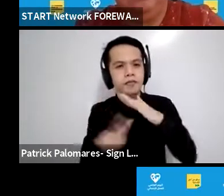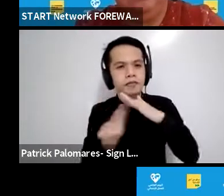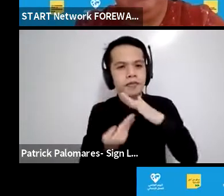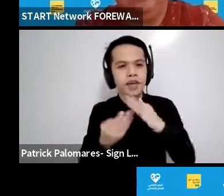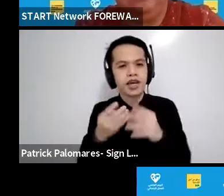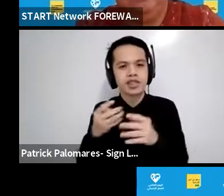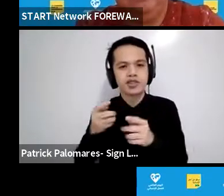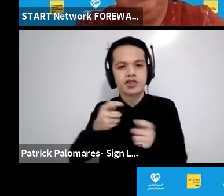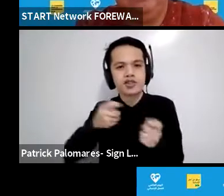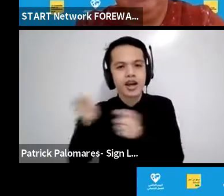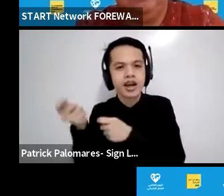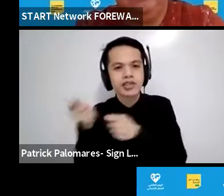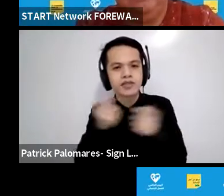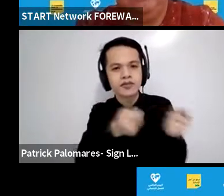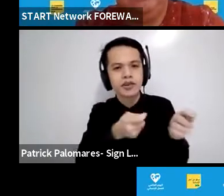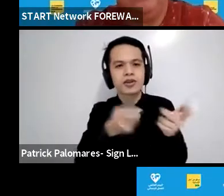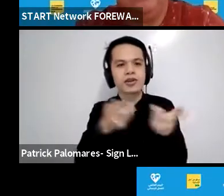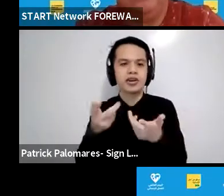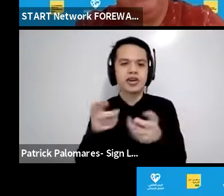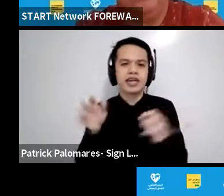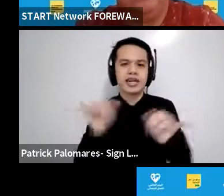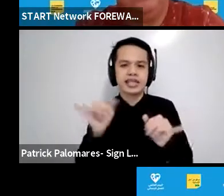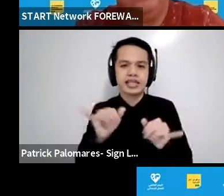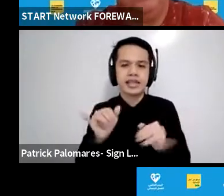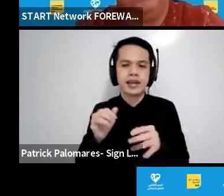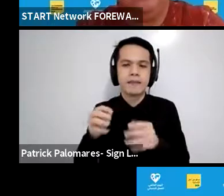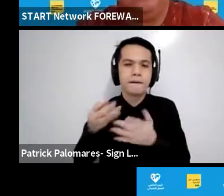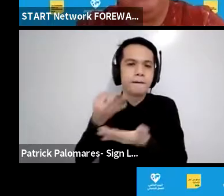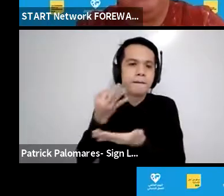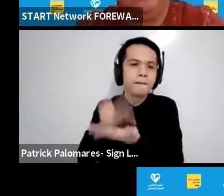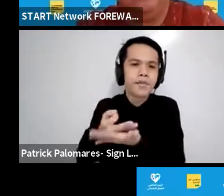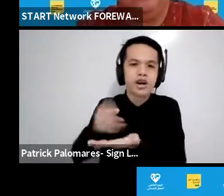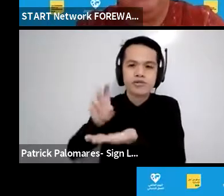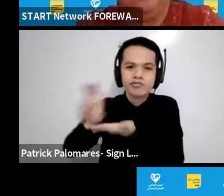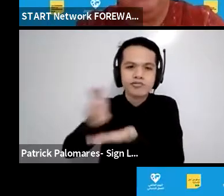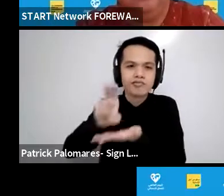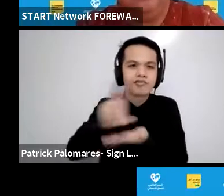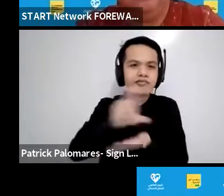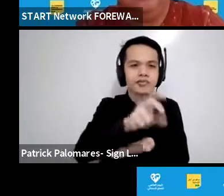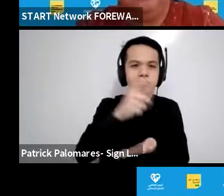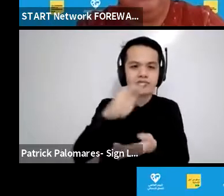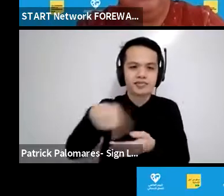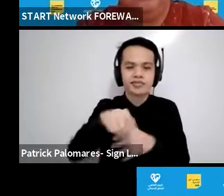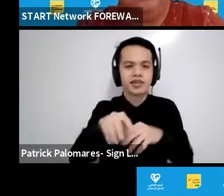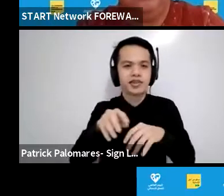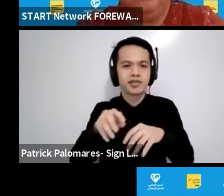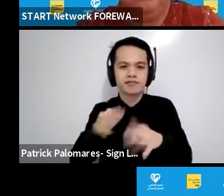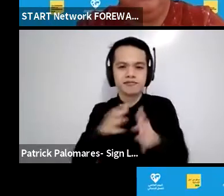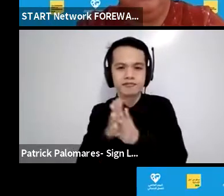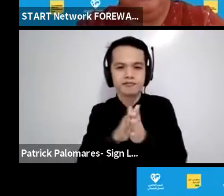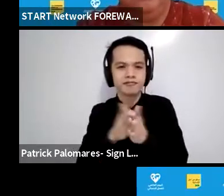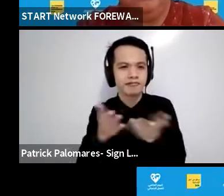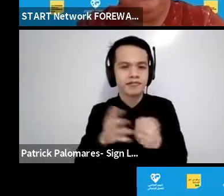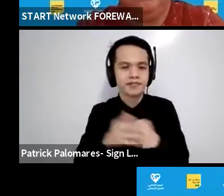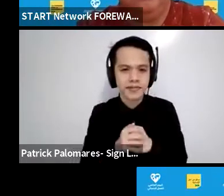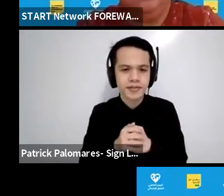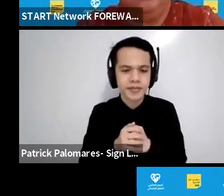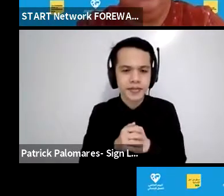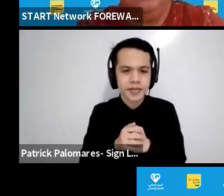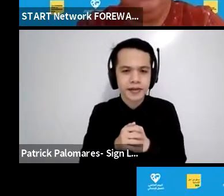transfer, like as I mentioned earlier, monetizing, you know, their effort at the same time. So we'll